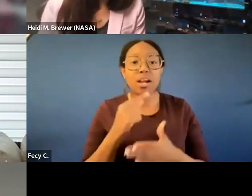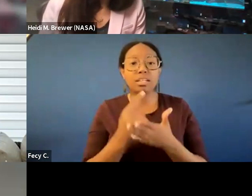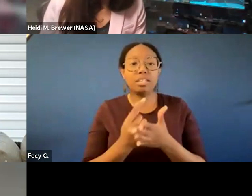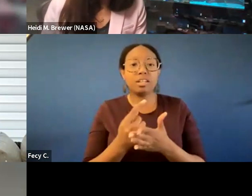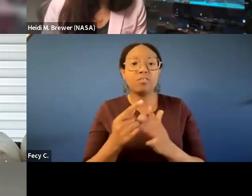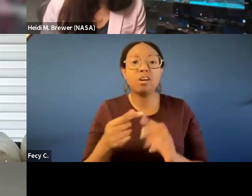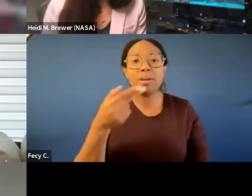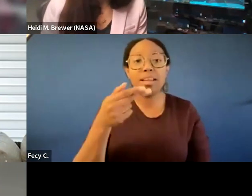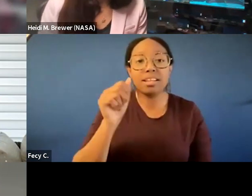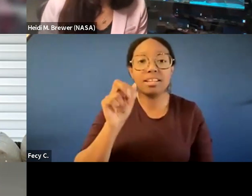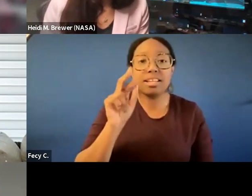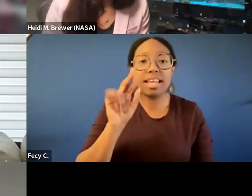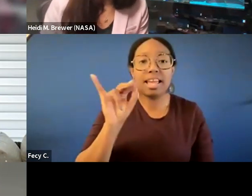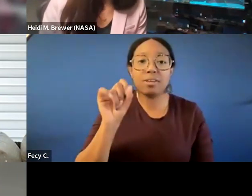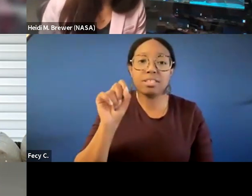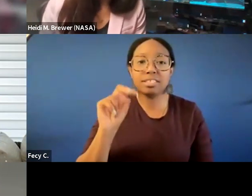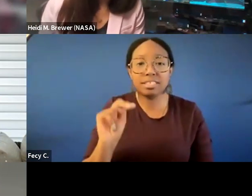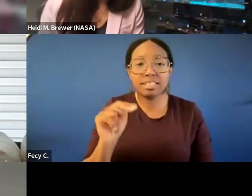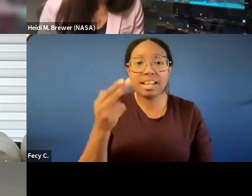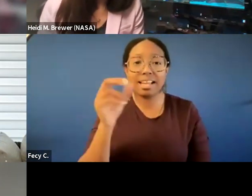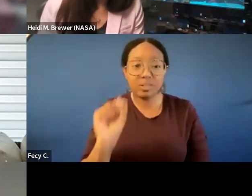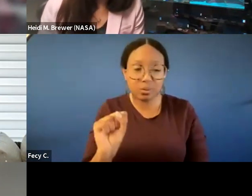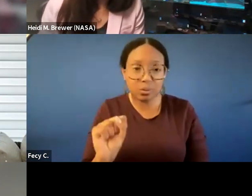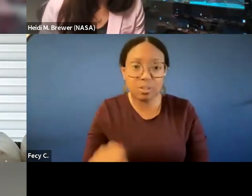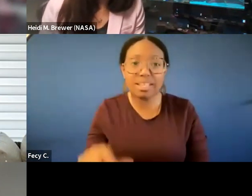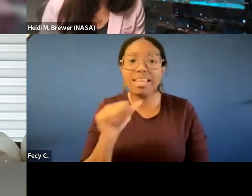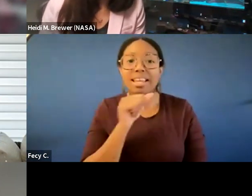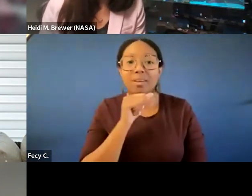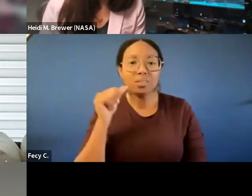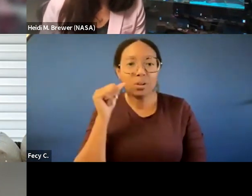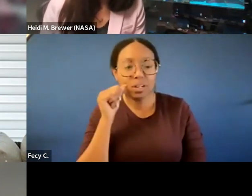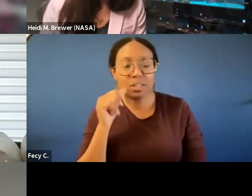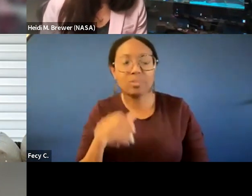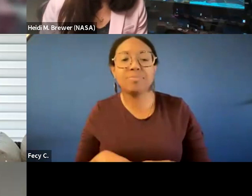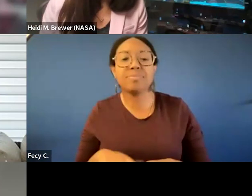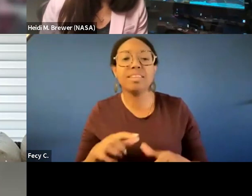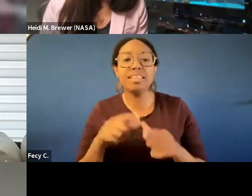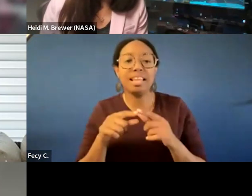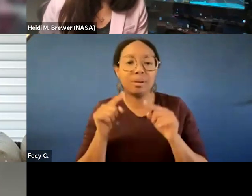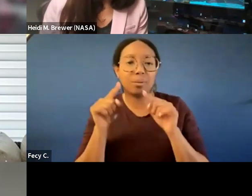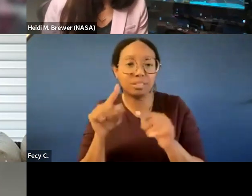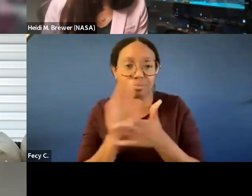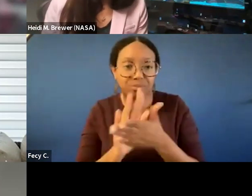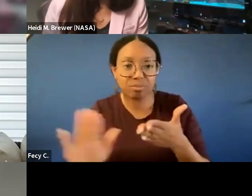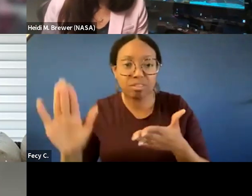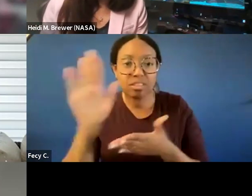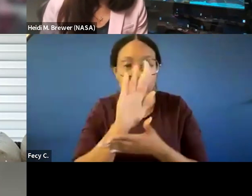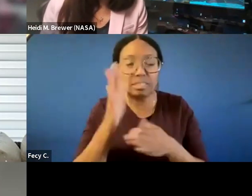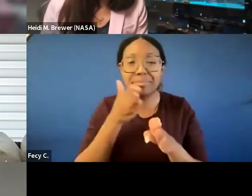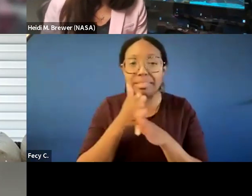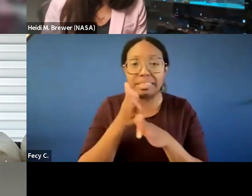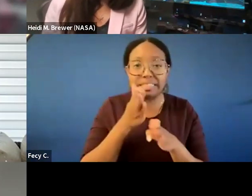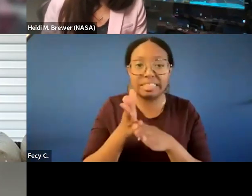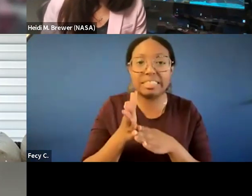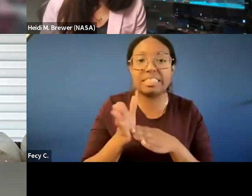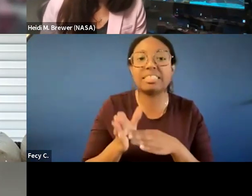Marietta, Georgia, and then I went to Georgia Tech and got an aerospace engineering degree there with a minor in music. And then I did a second degree after